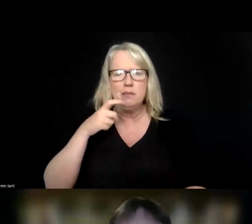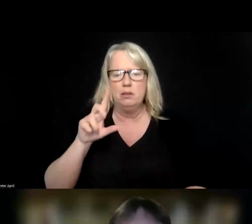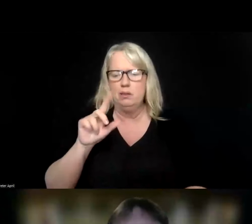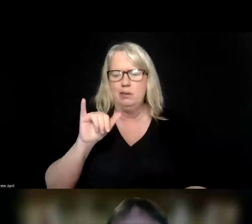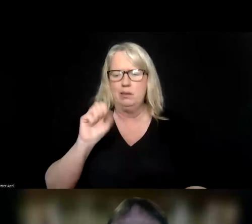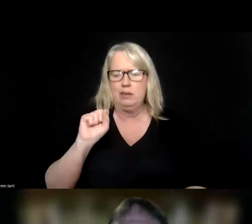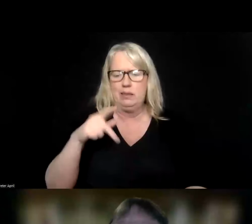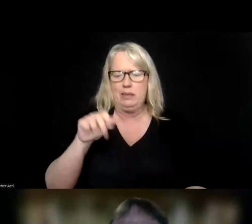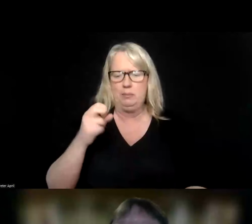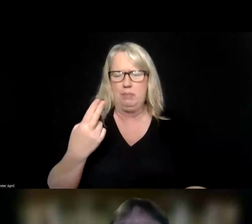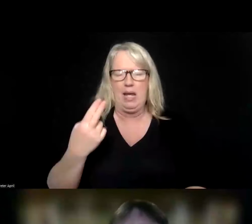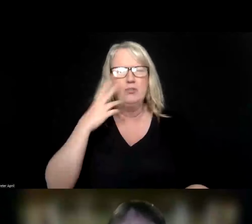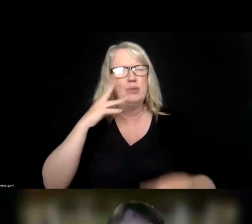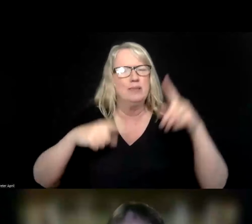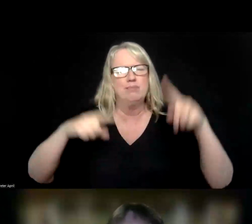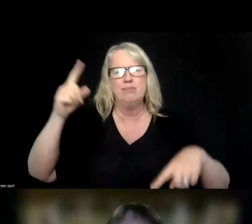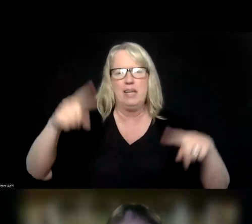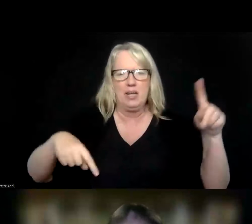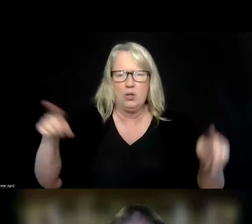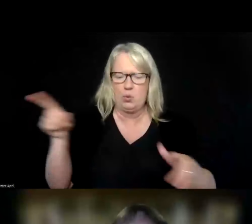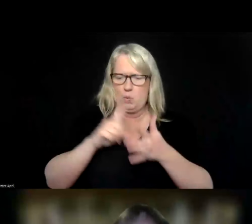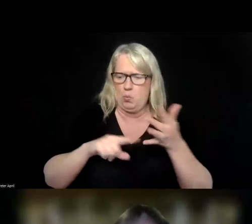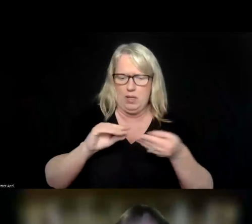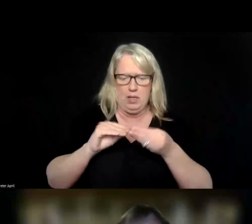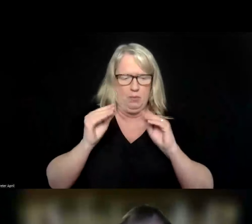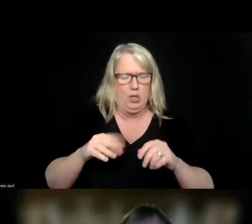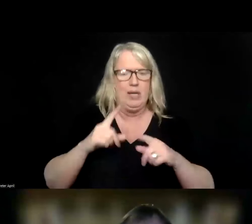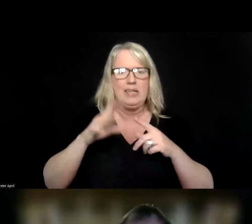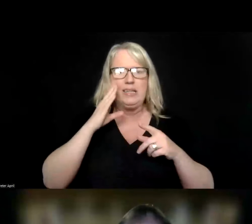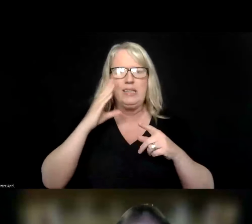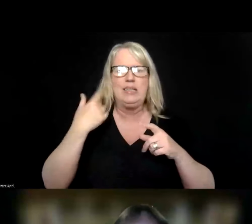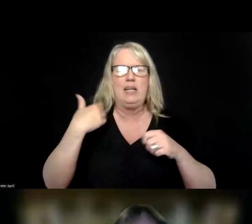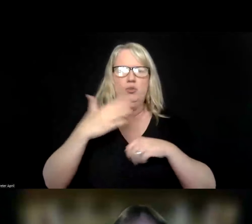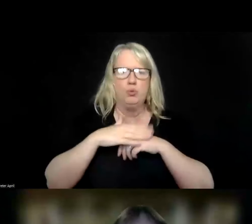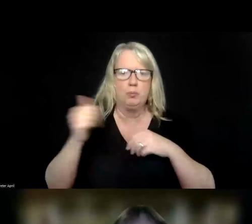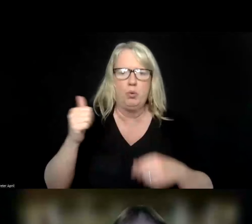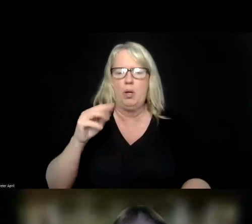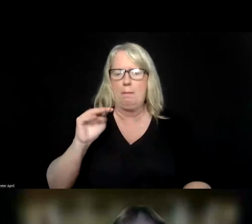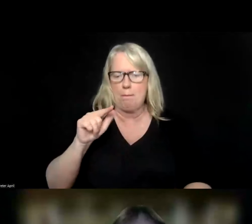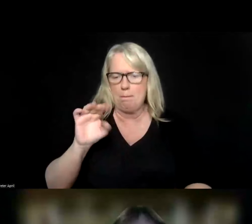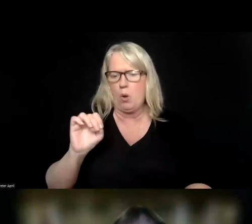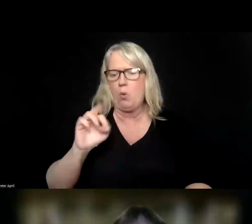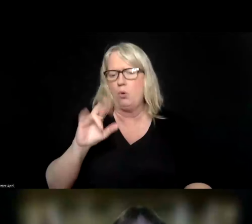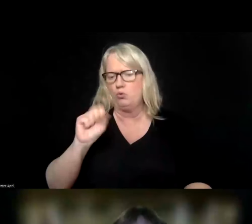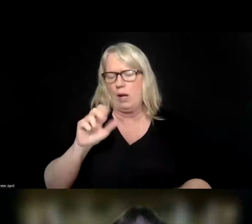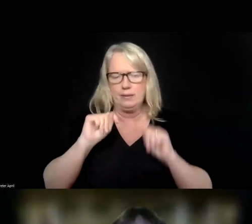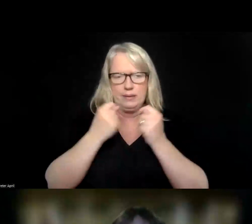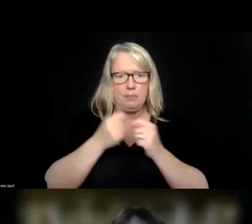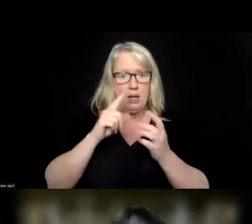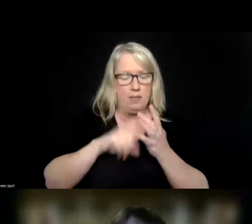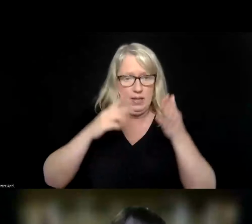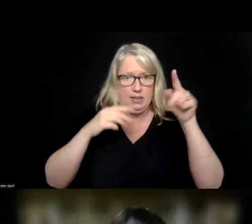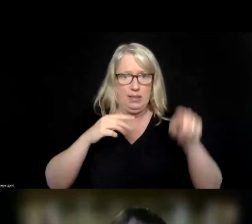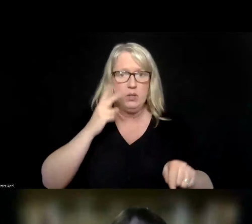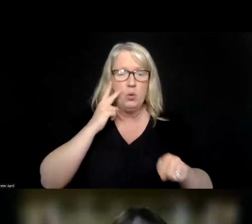very widely. What number can you call to deploy a mobile crisis team? And what you see here is